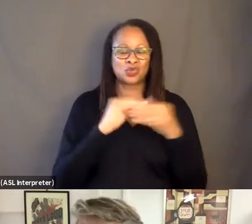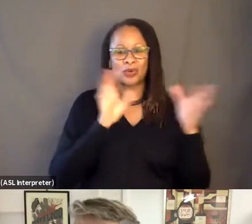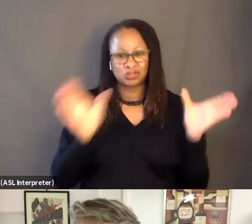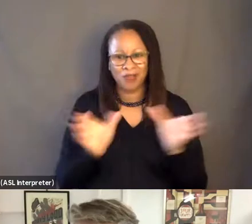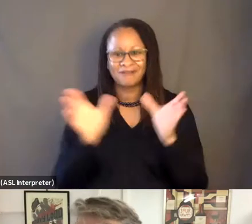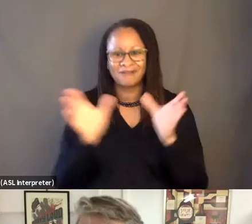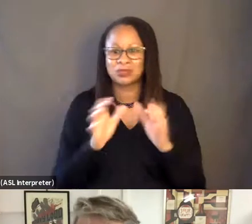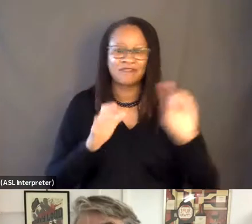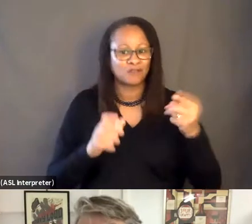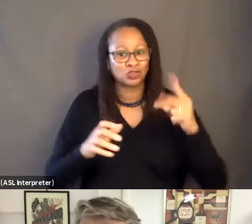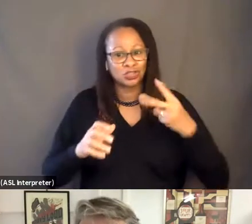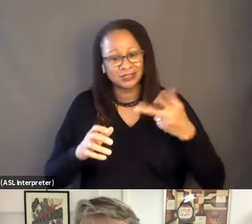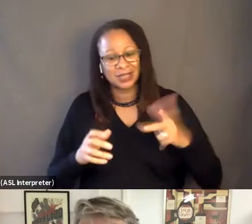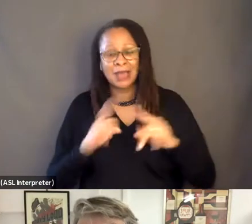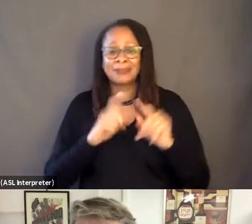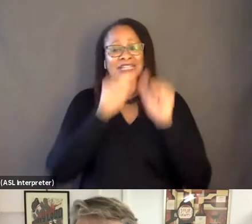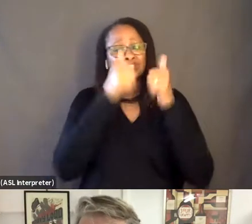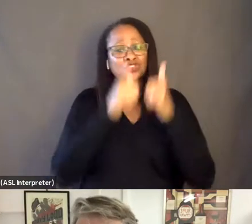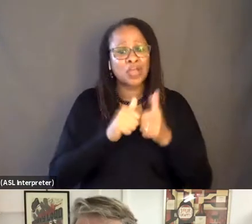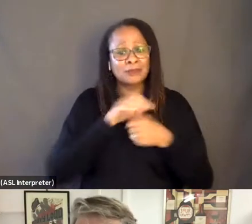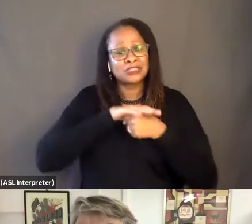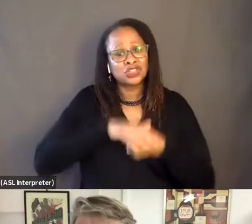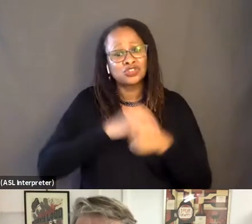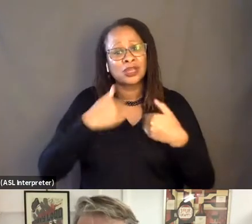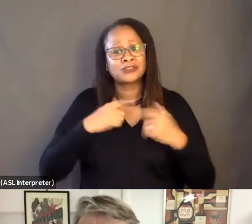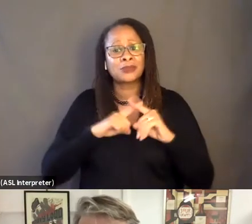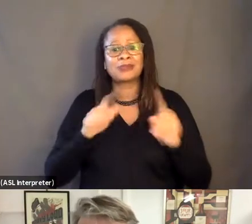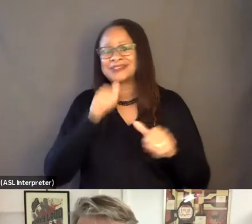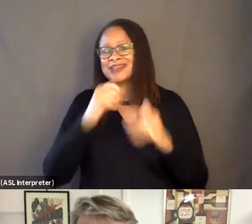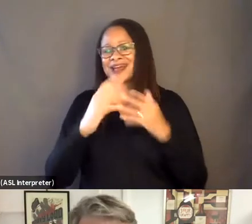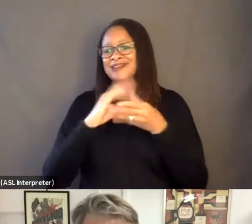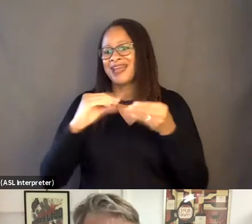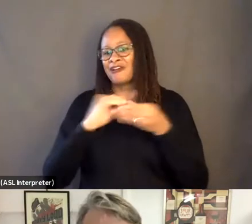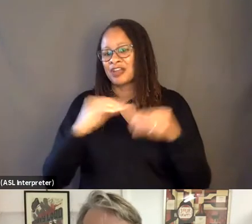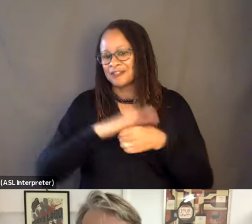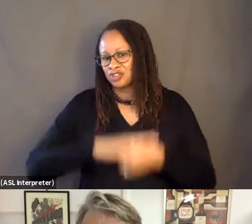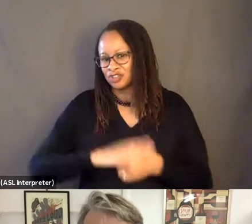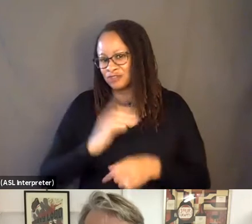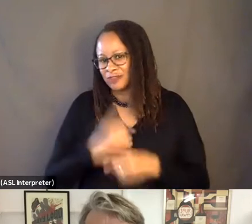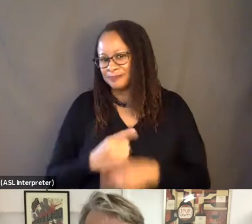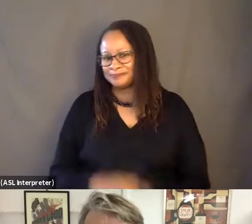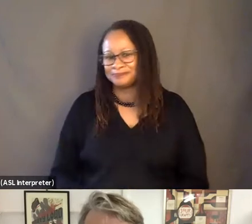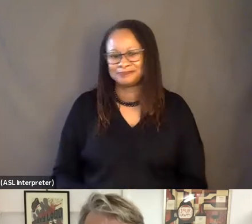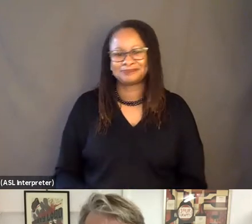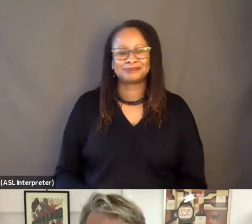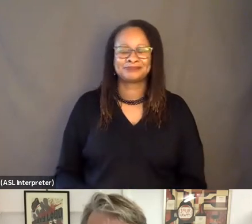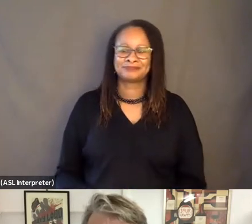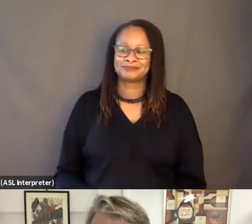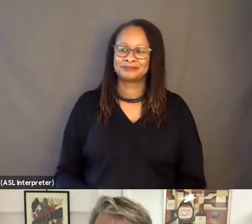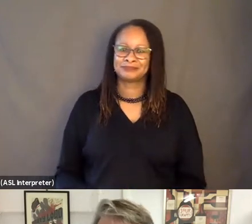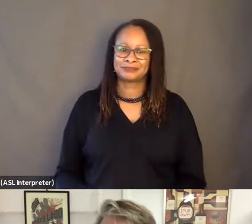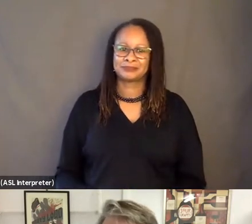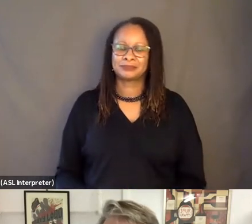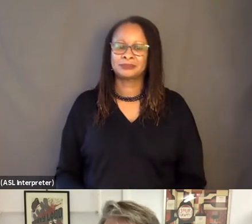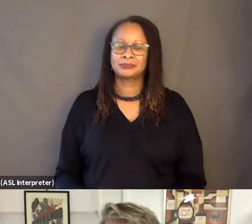has a shape and a tension to it, but it's not narrative tension, I think is right. But one of the chilling